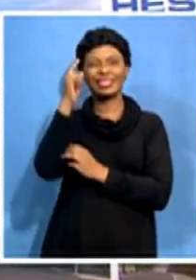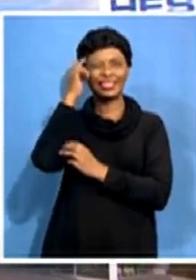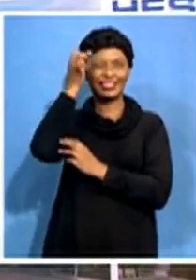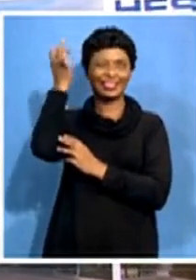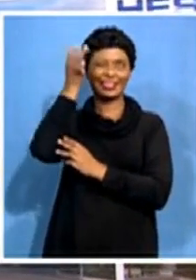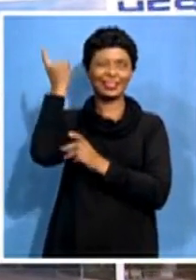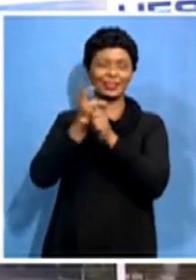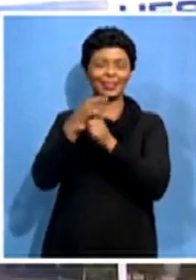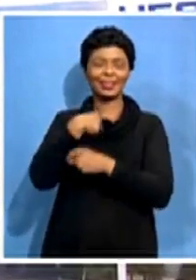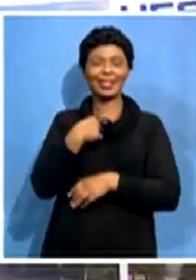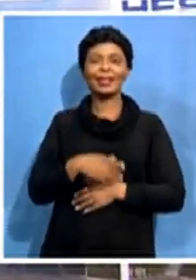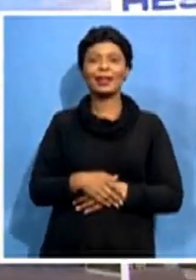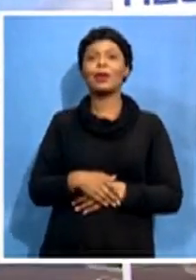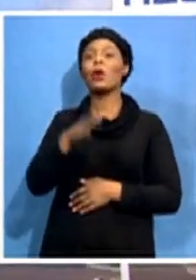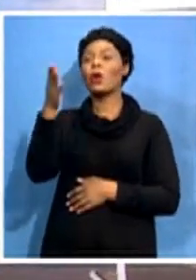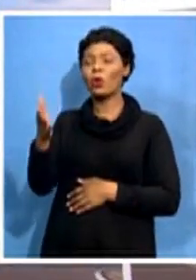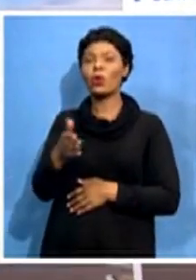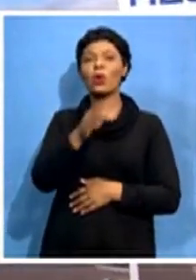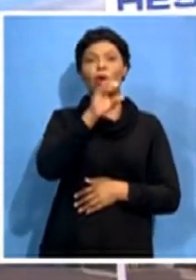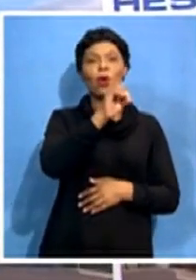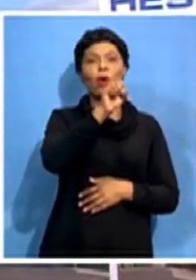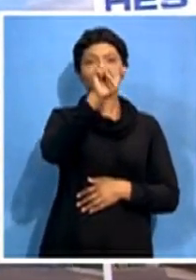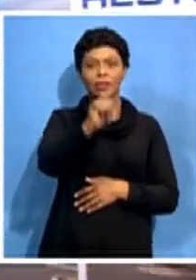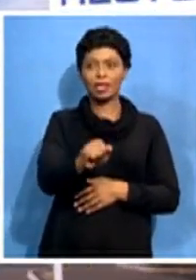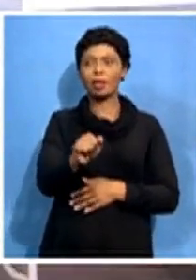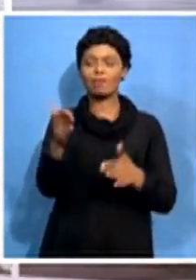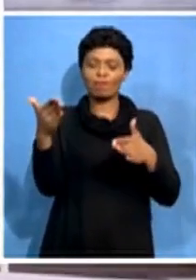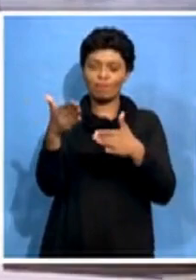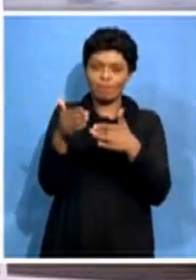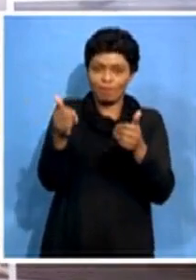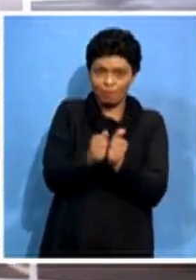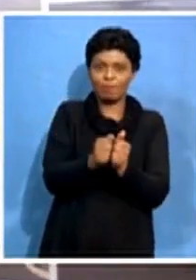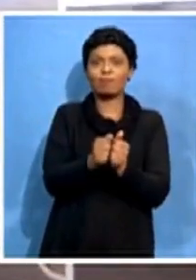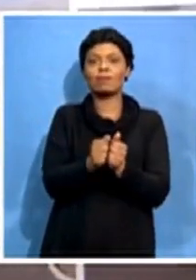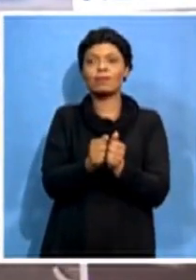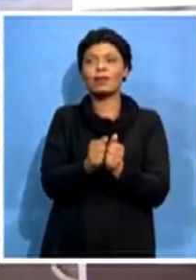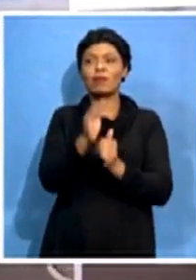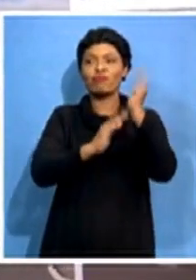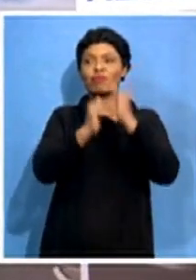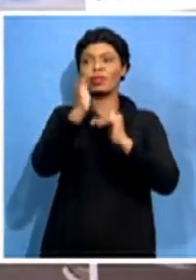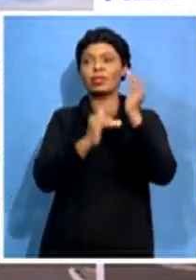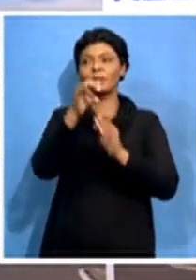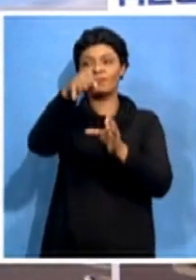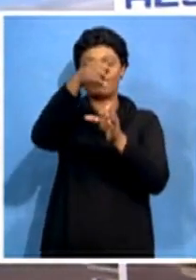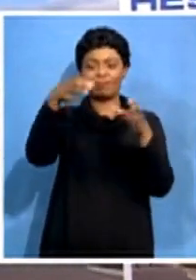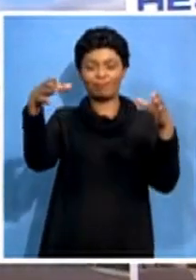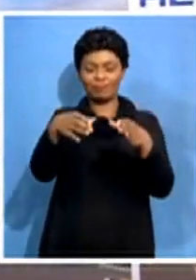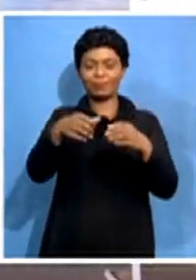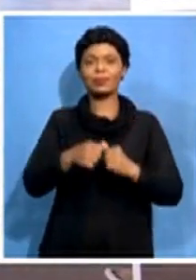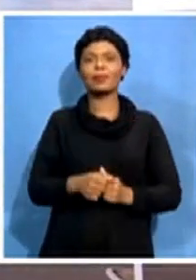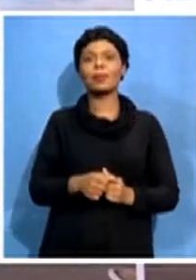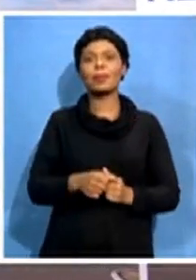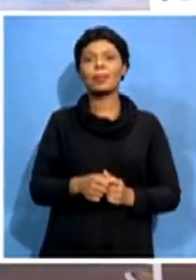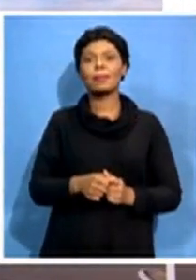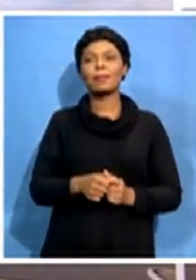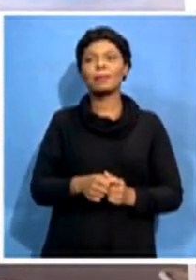are combined together in a composite building. And I think, Your Excellency, out of this we then have the complete supply chain that would